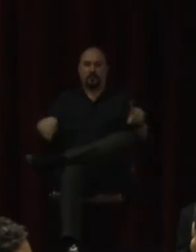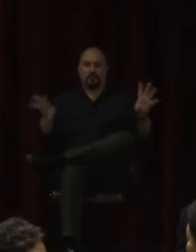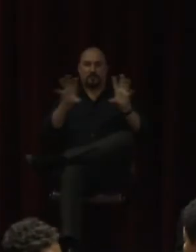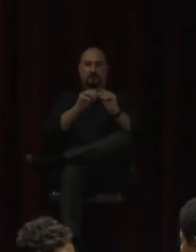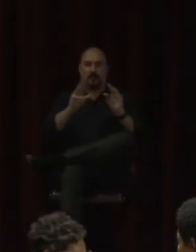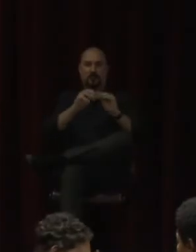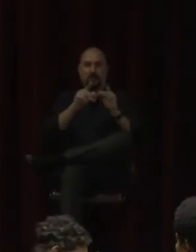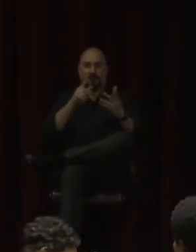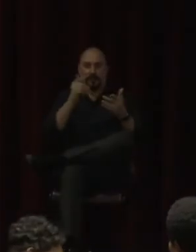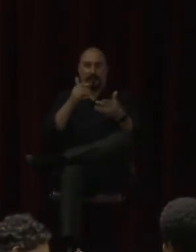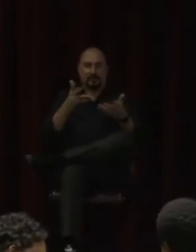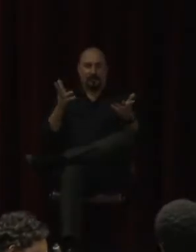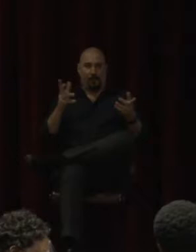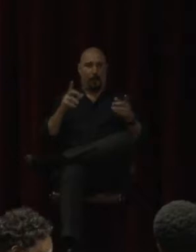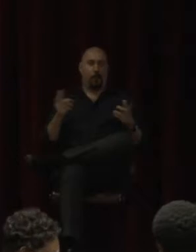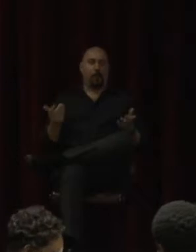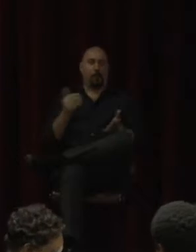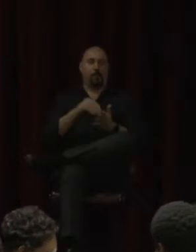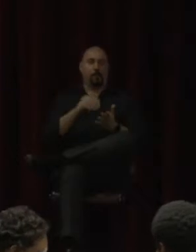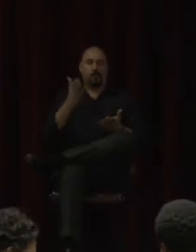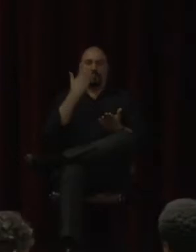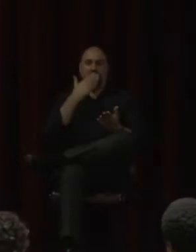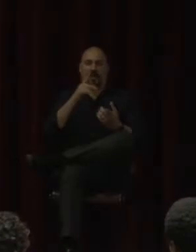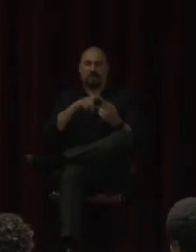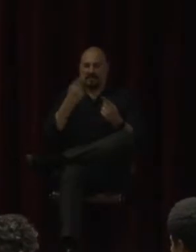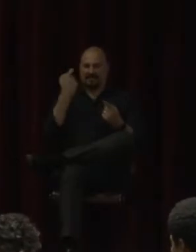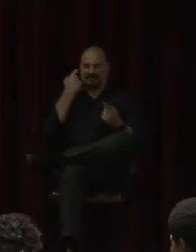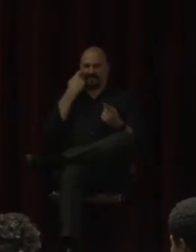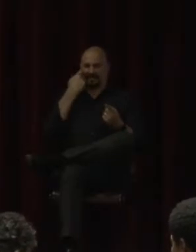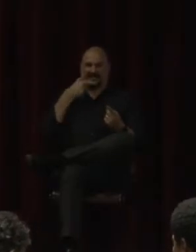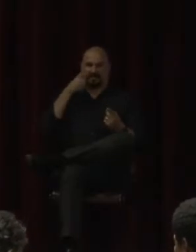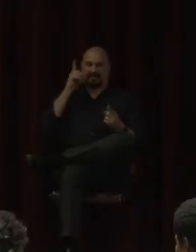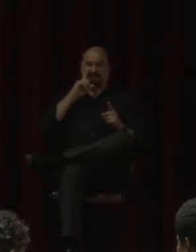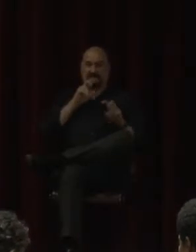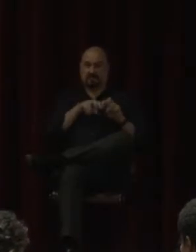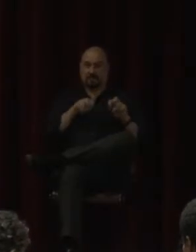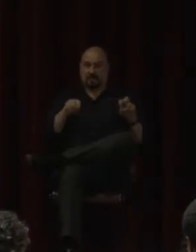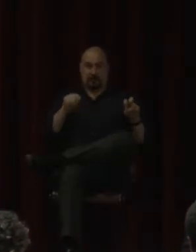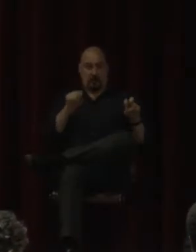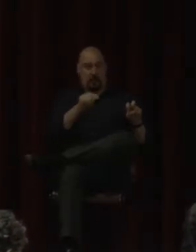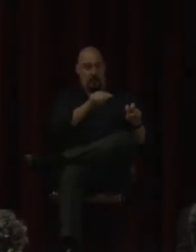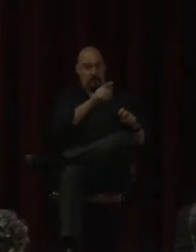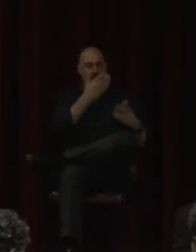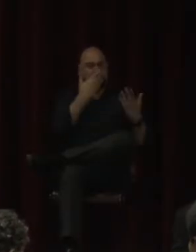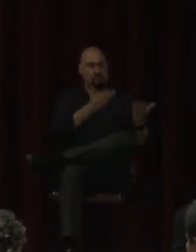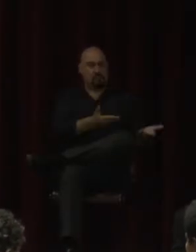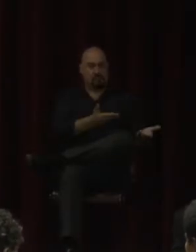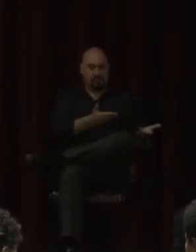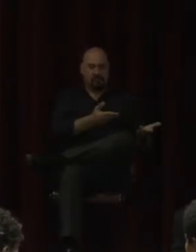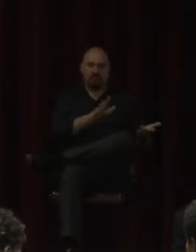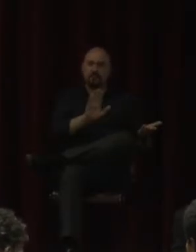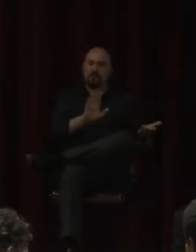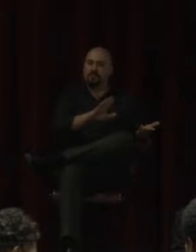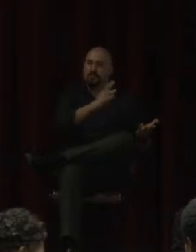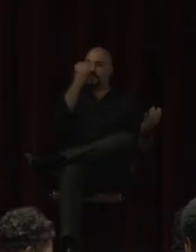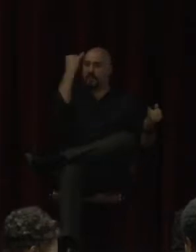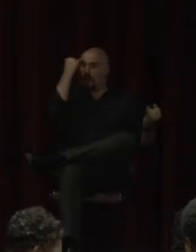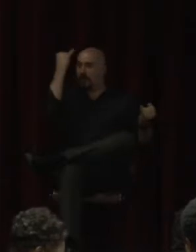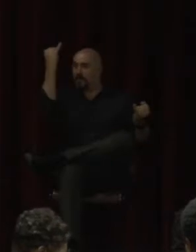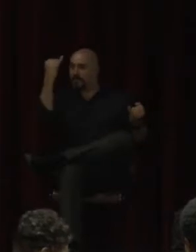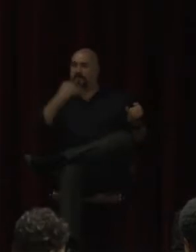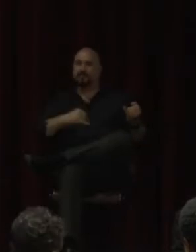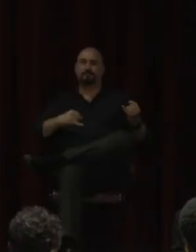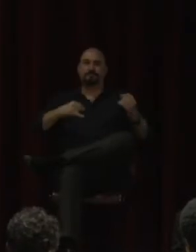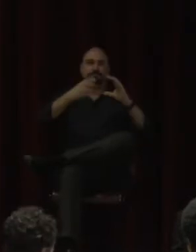So again, thanks that panel. Lots of good suggestions, anecdotes